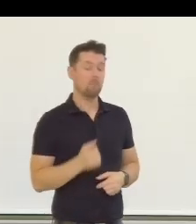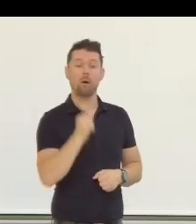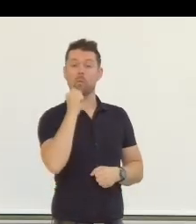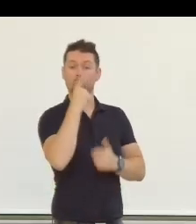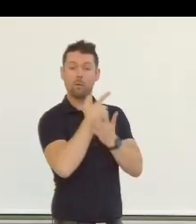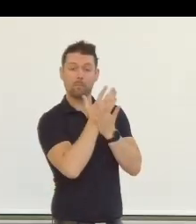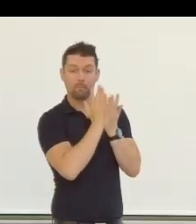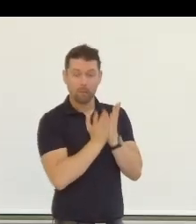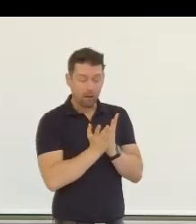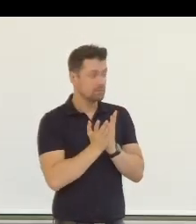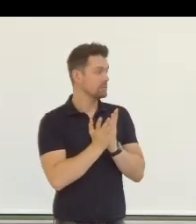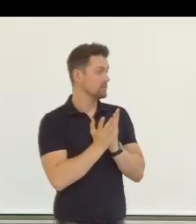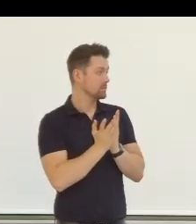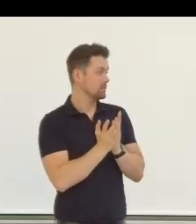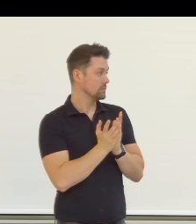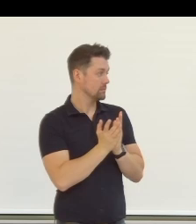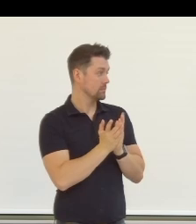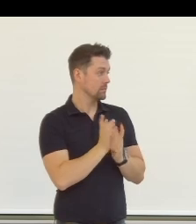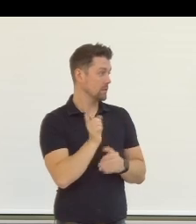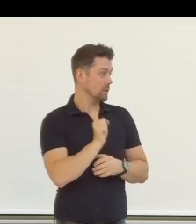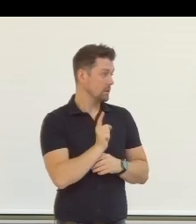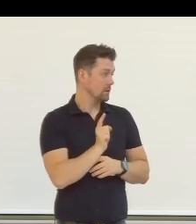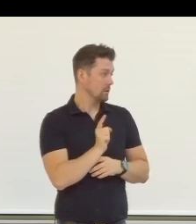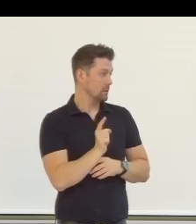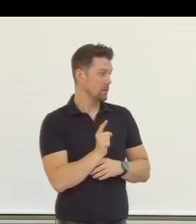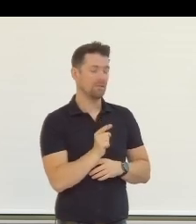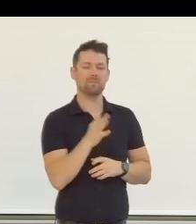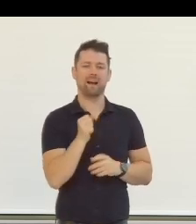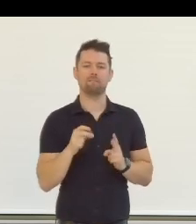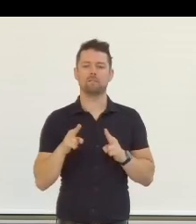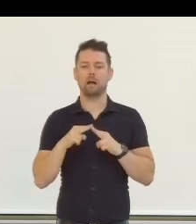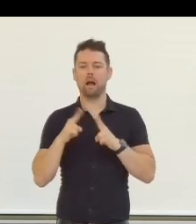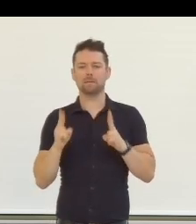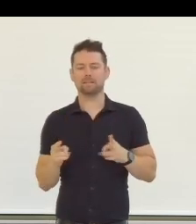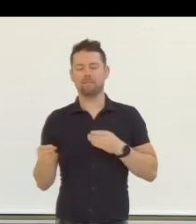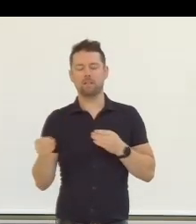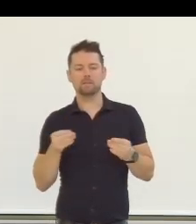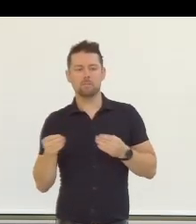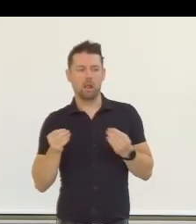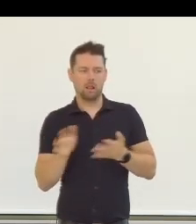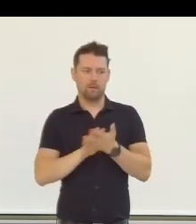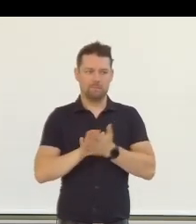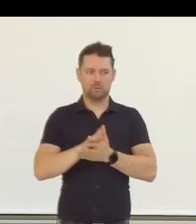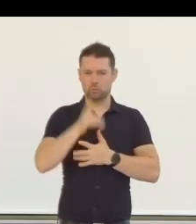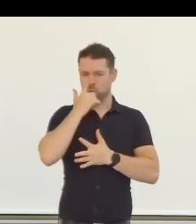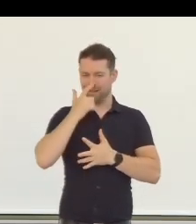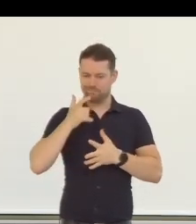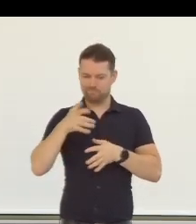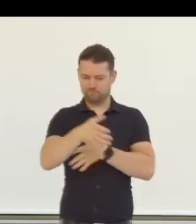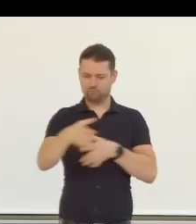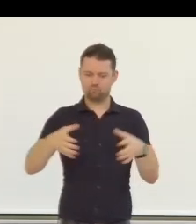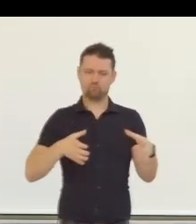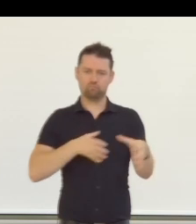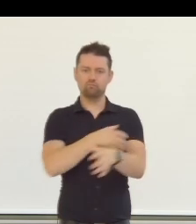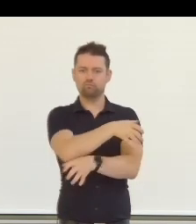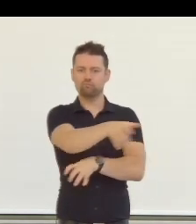component to fixing this issue or addressing this issue is by having the habitat in a flexible way, so you can rearrange pieces without having to